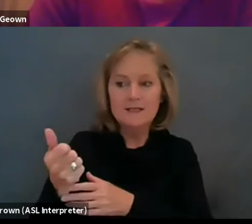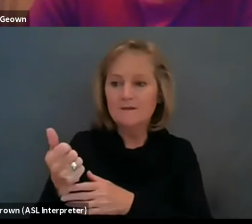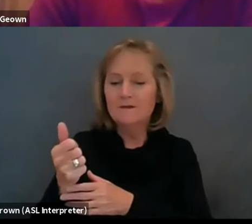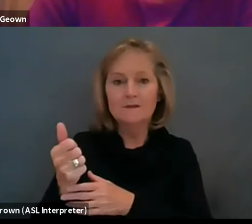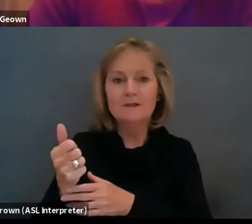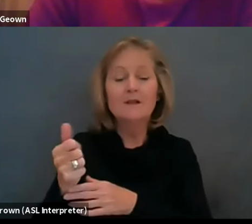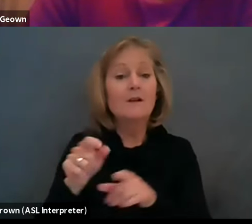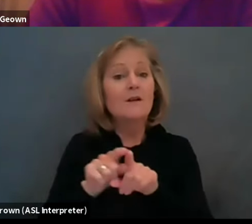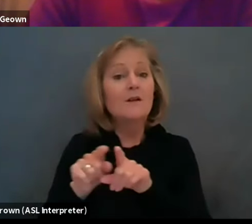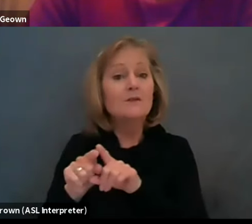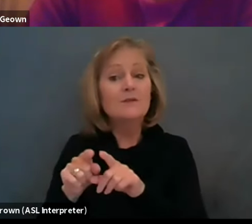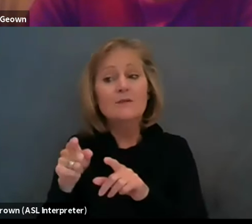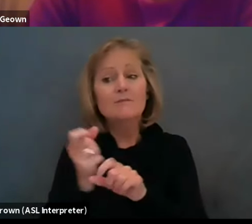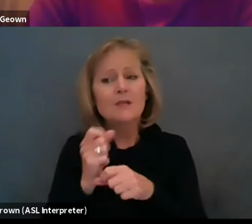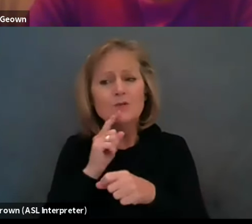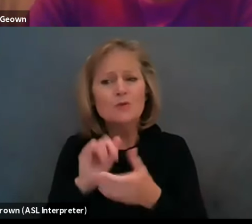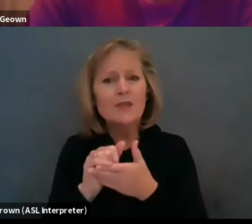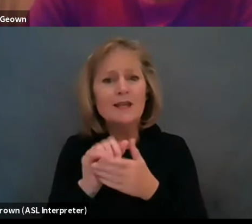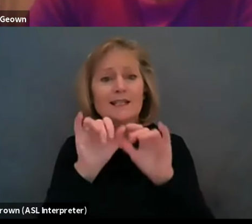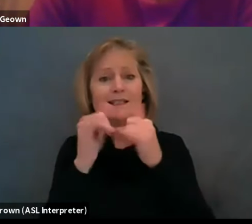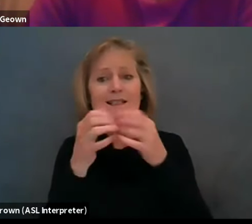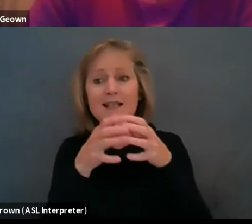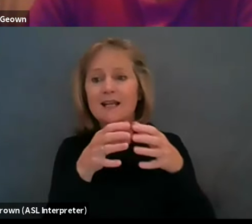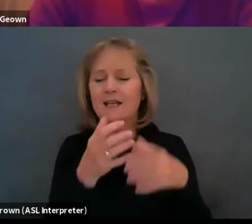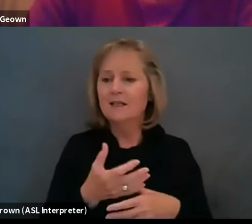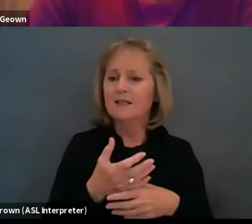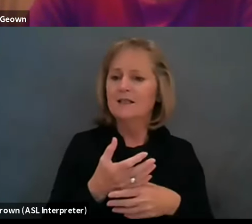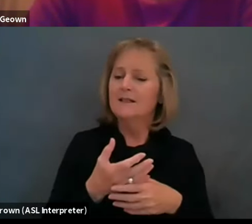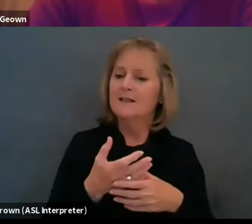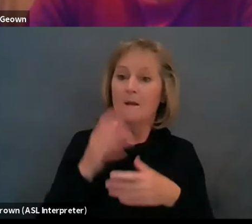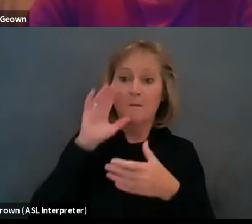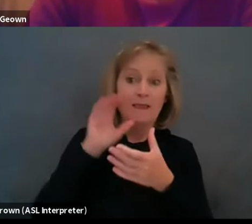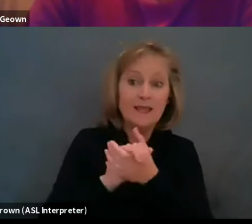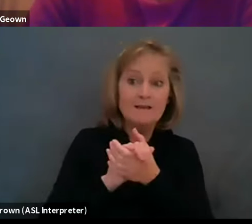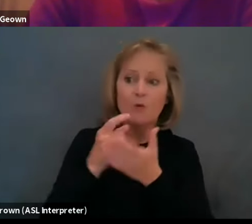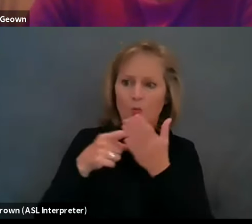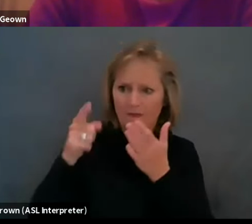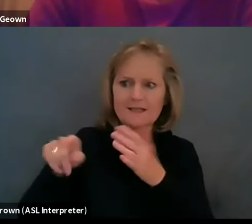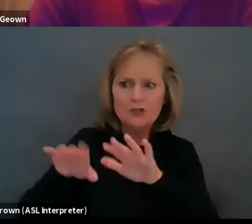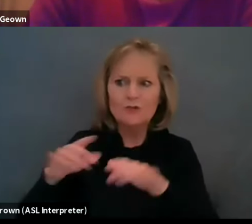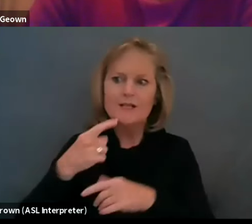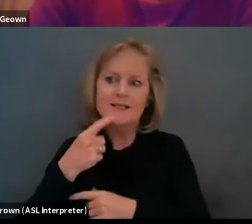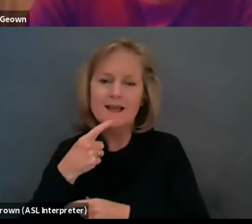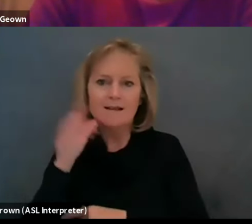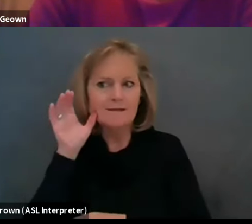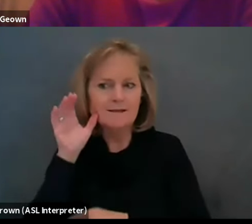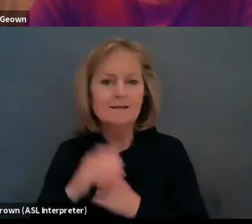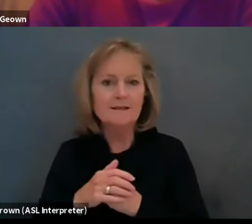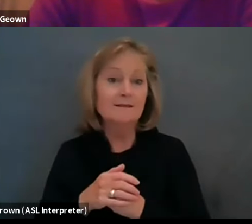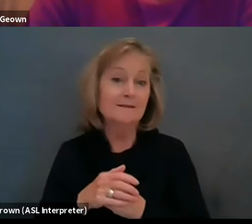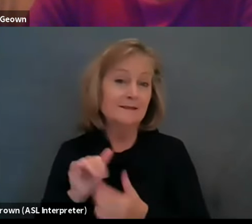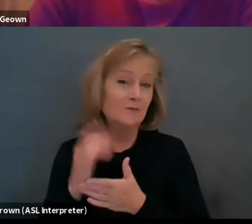and also to make sure that society trusts or believes in what these children are saying. This is why I'm